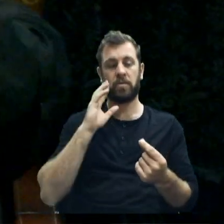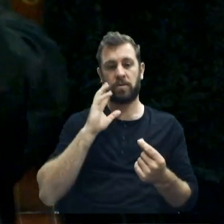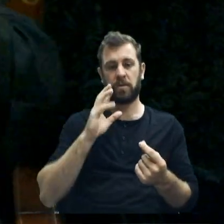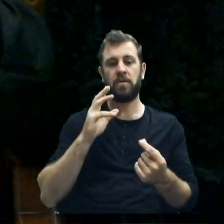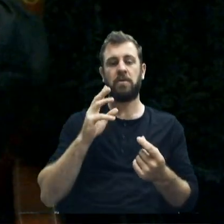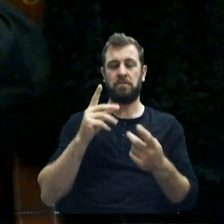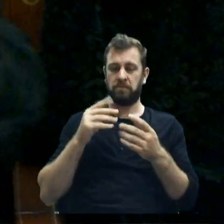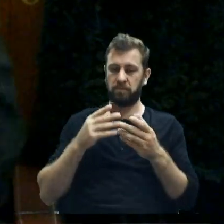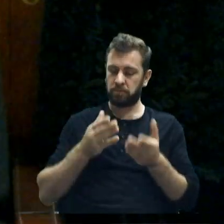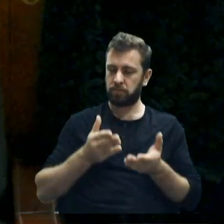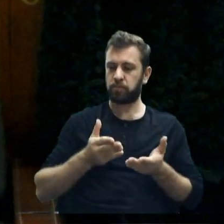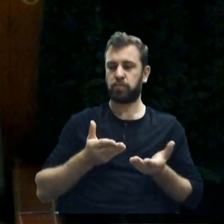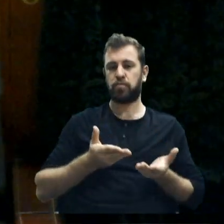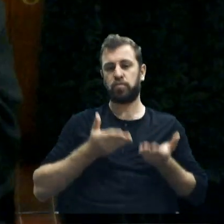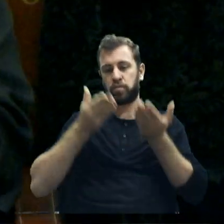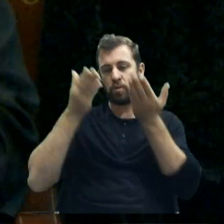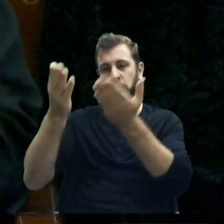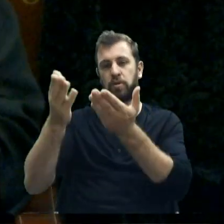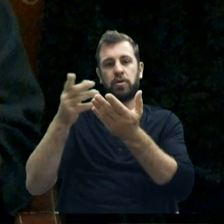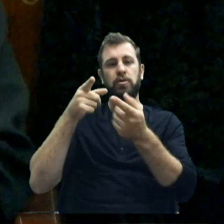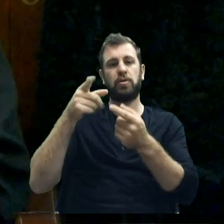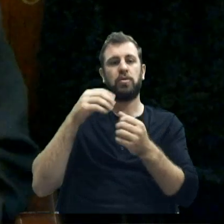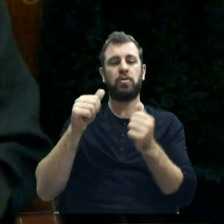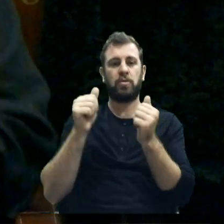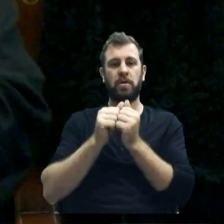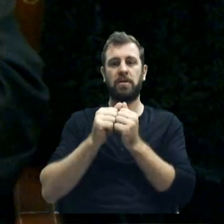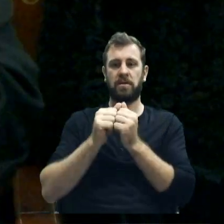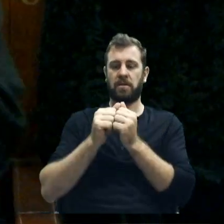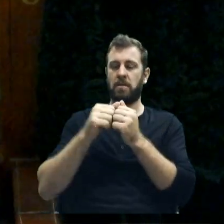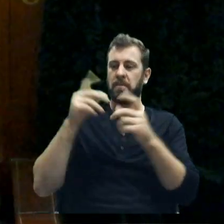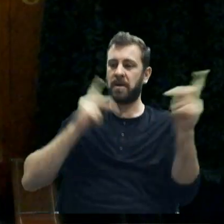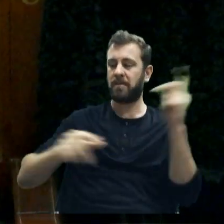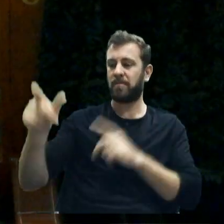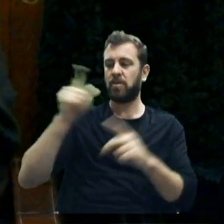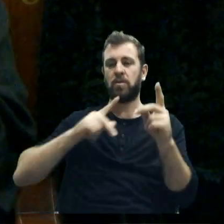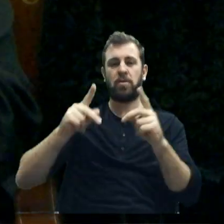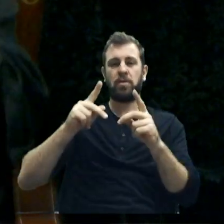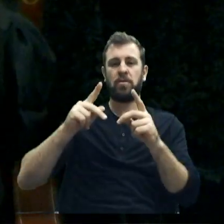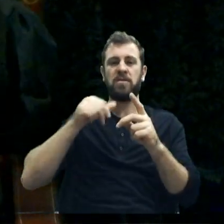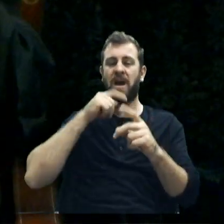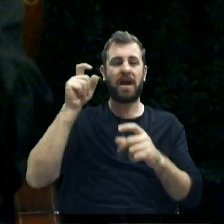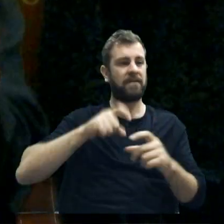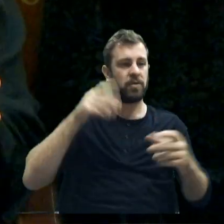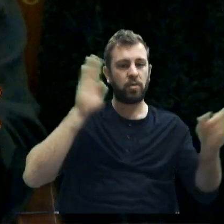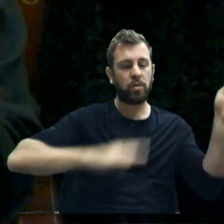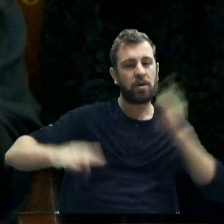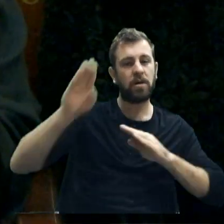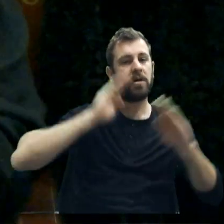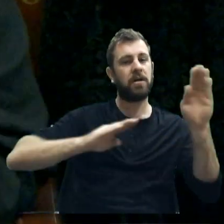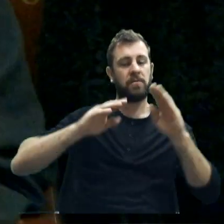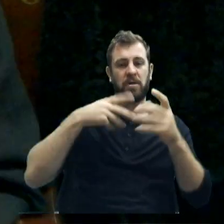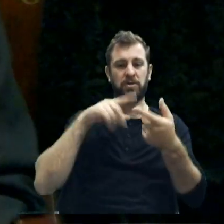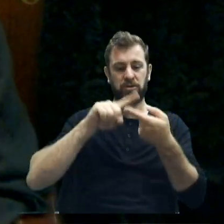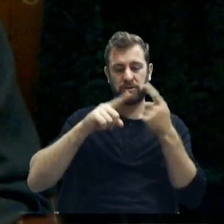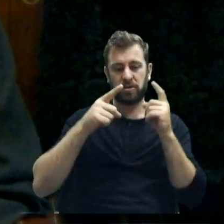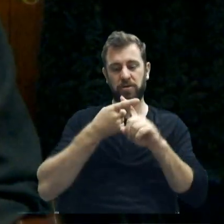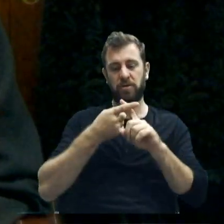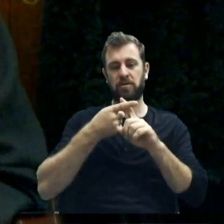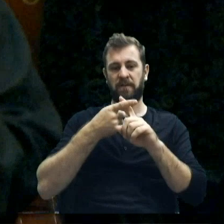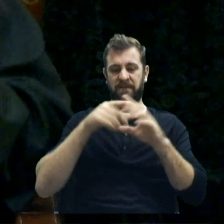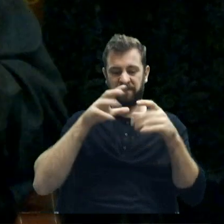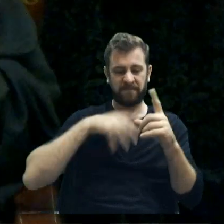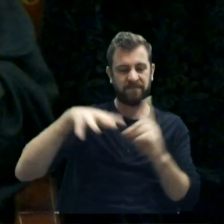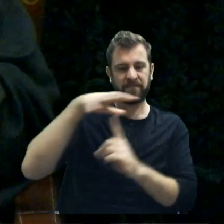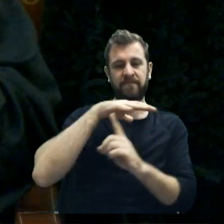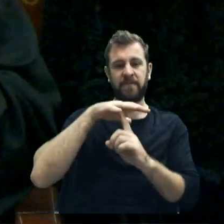salihin. Meaning what? That you don't need to worry about your circle of friends. If you uphold your iman and uphold your good